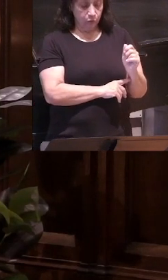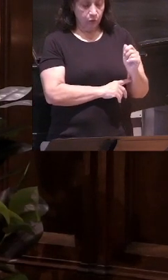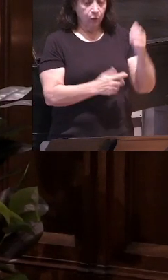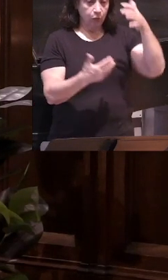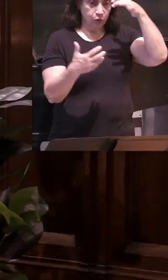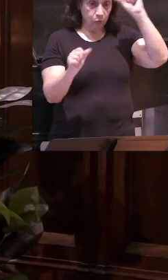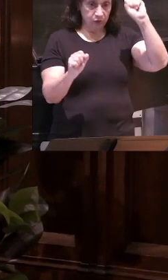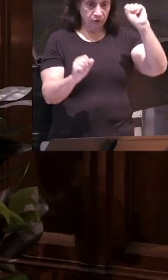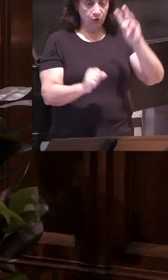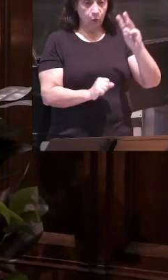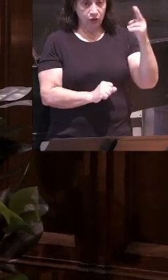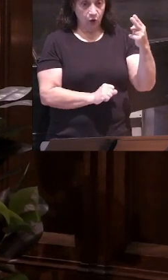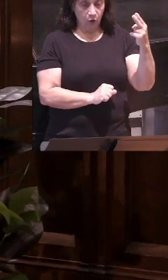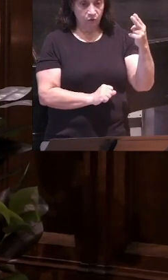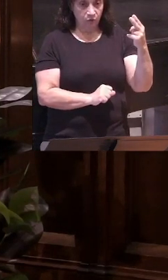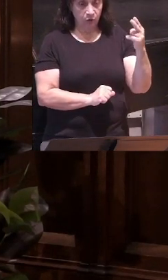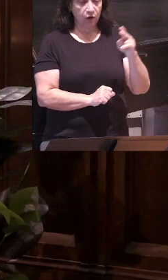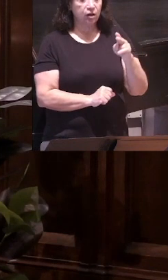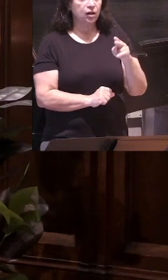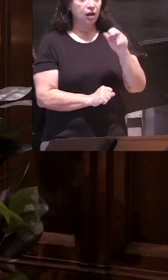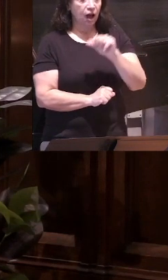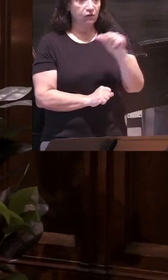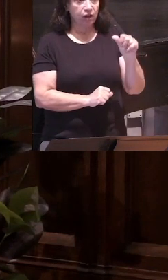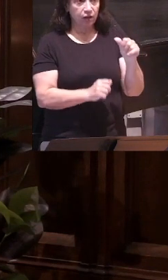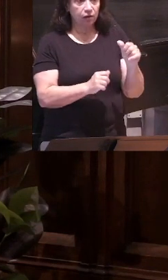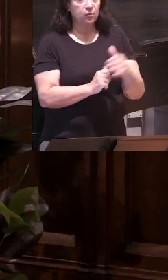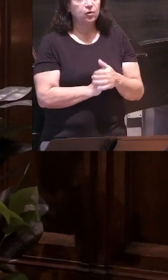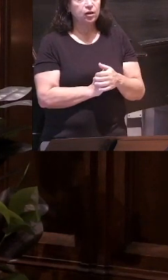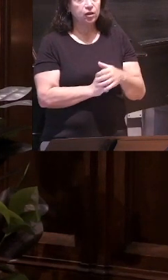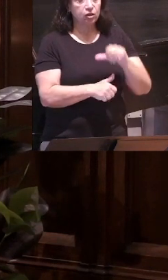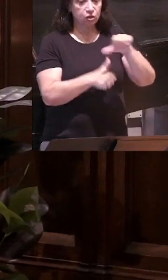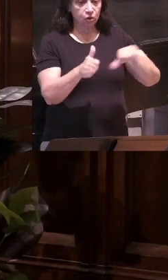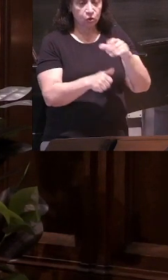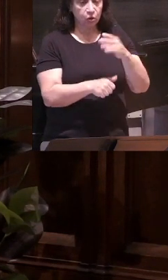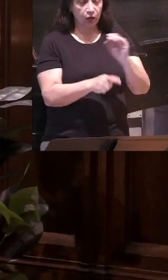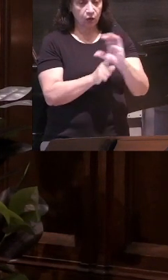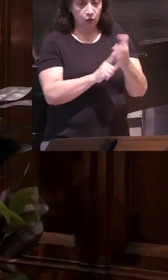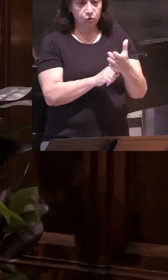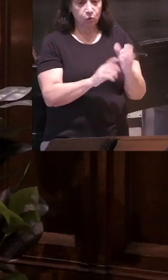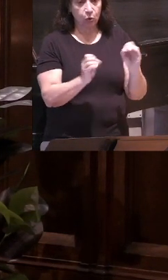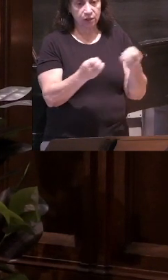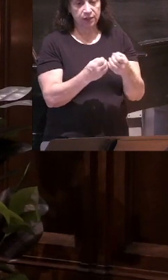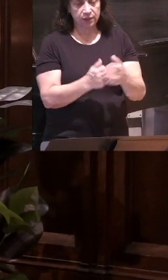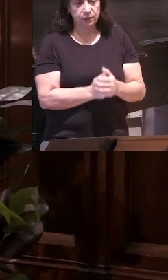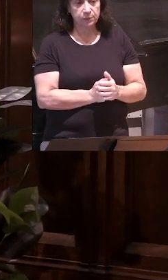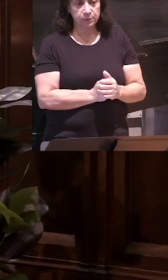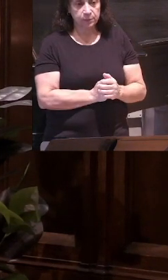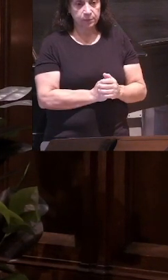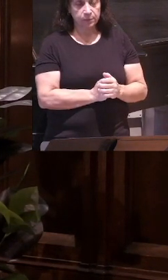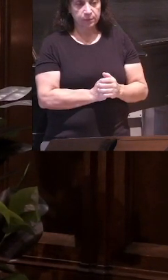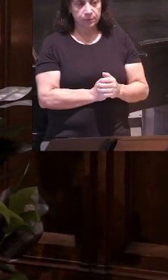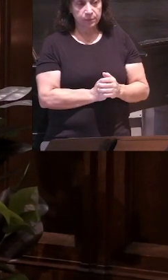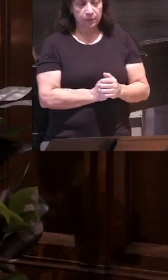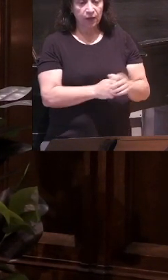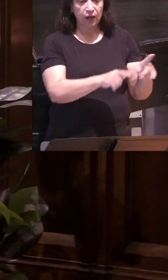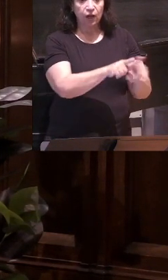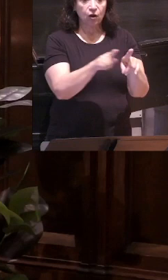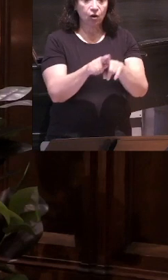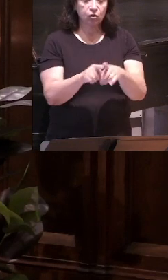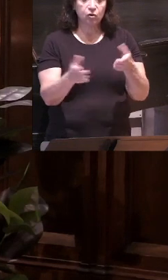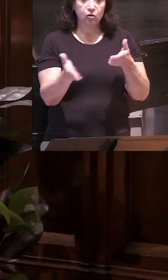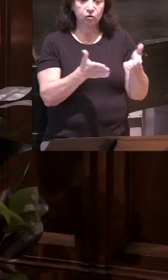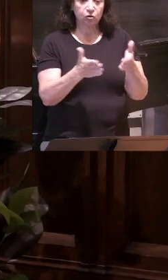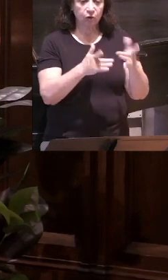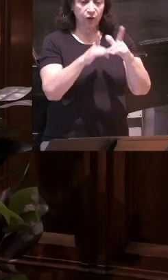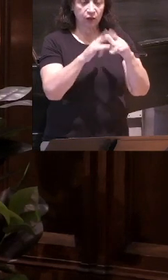of West Hartford African American Social and Cultural Organization, and also served on